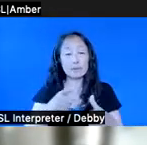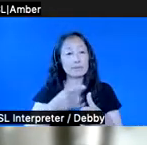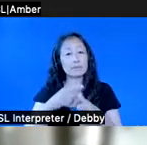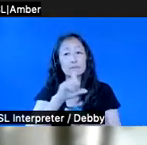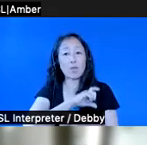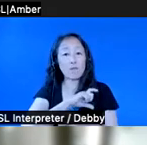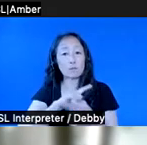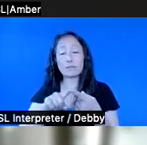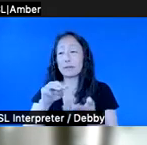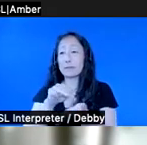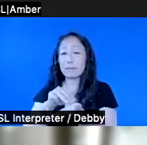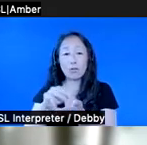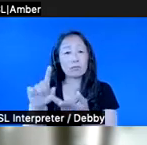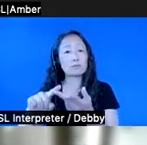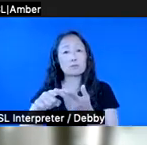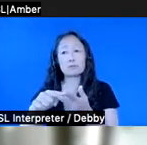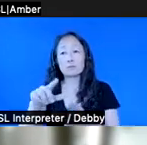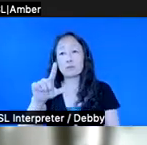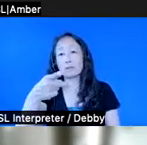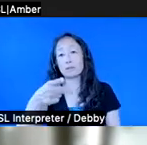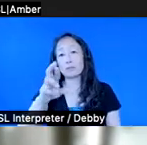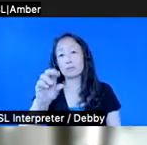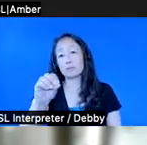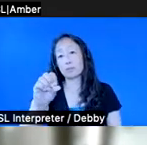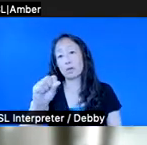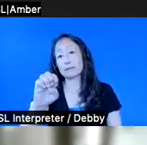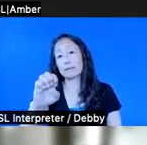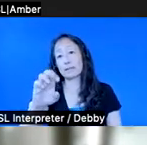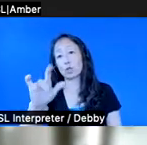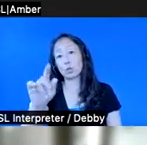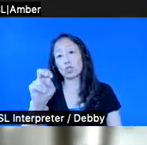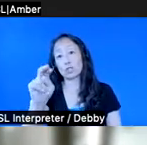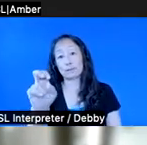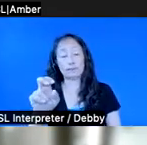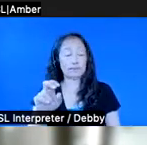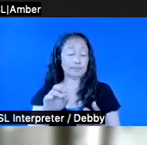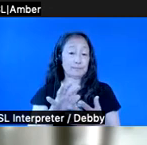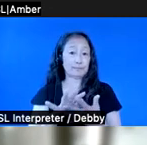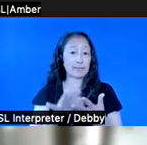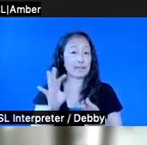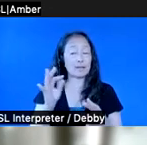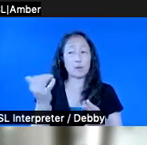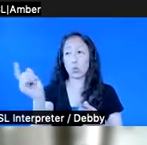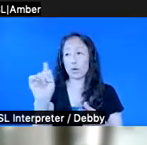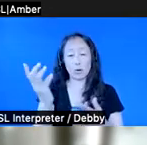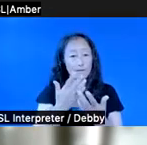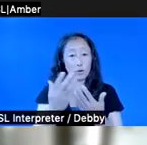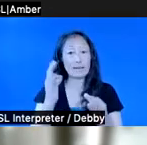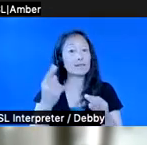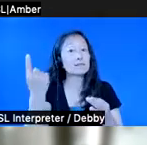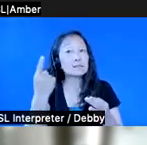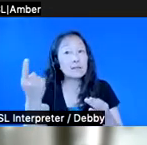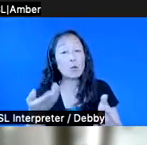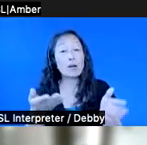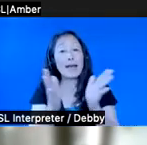medical, prosecution, wherever, that if someone discloses and asks for an advocate, that they can call